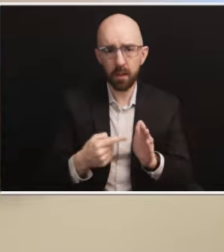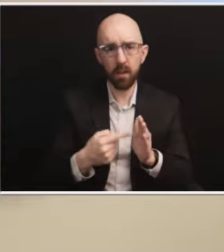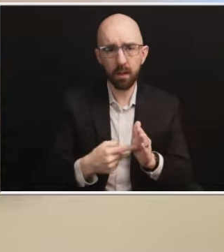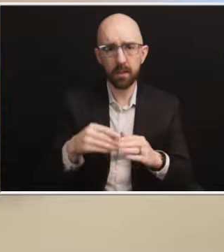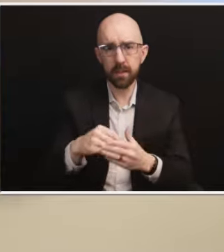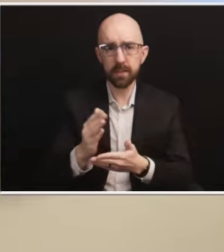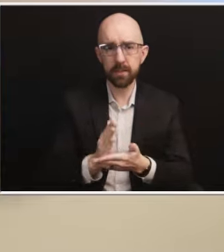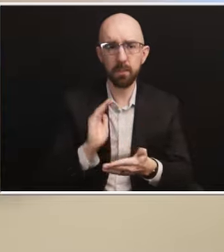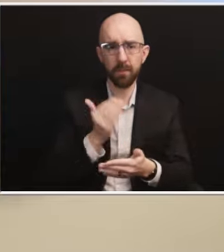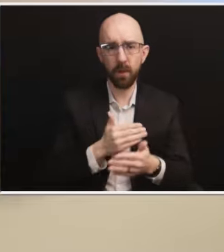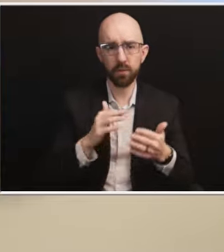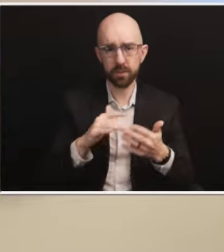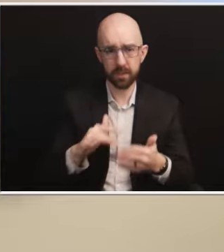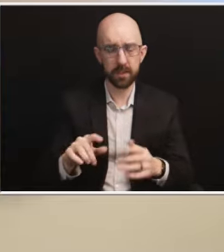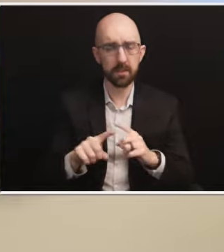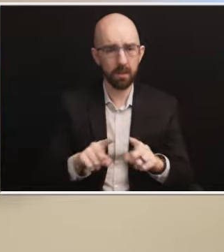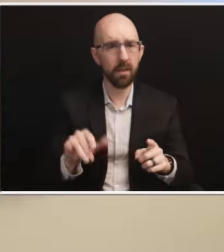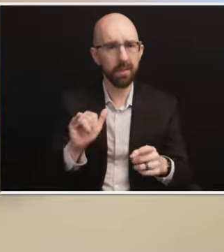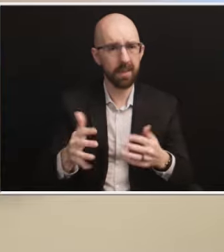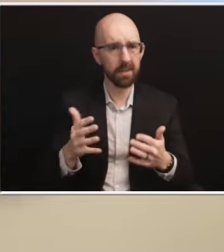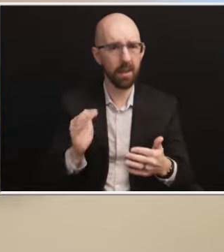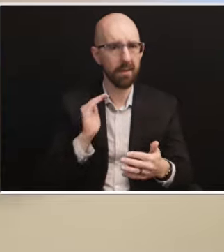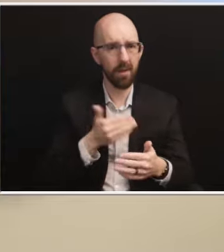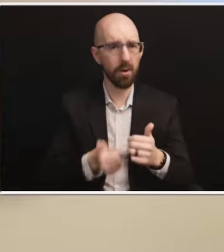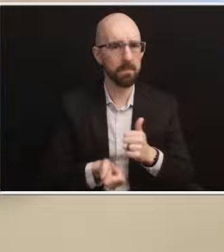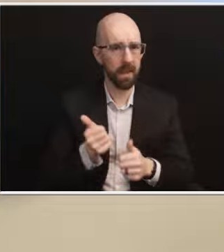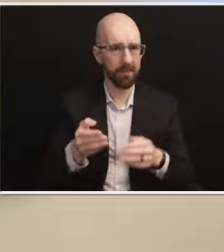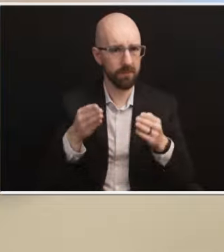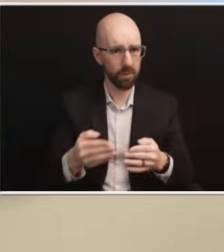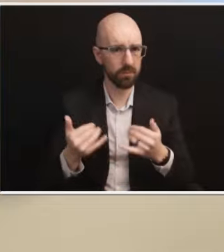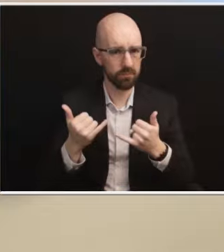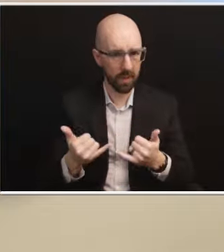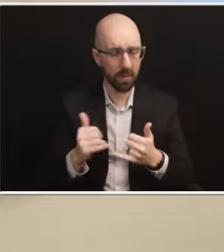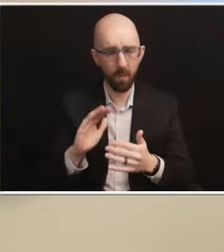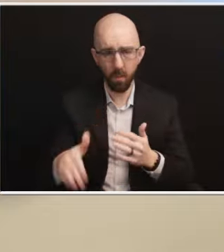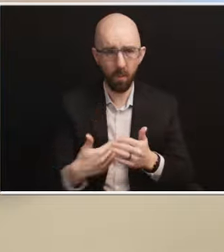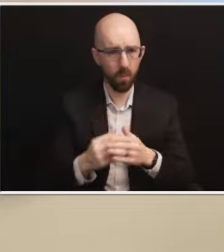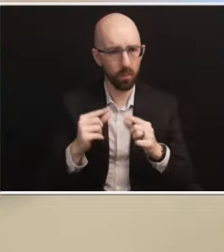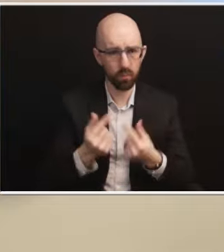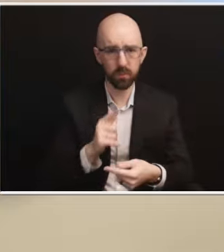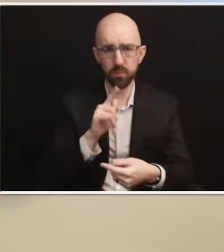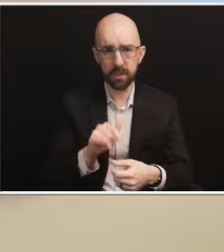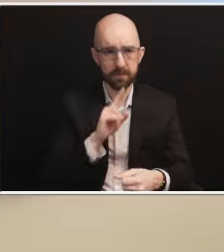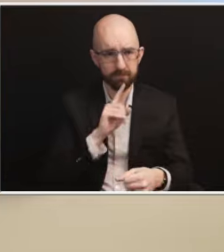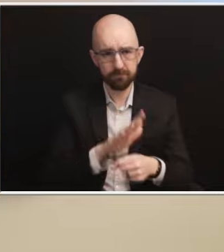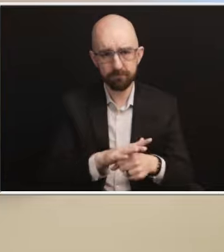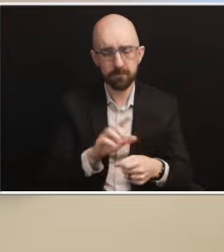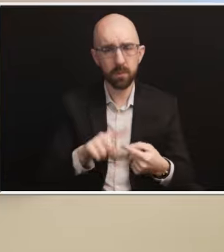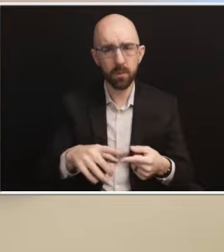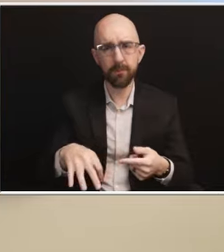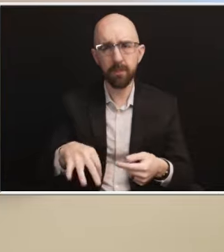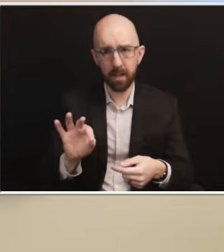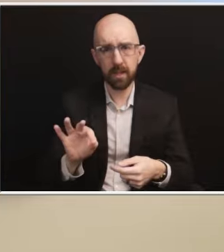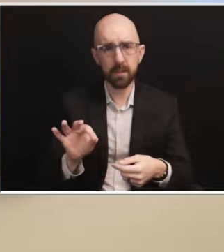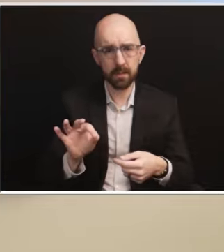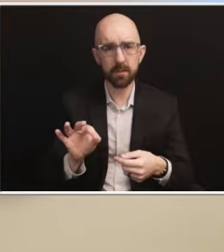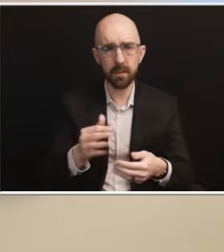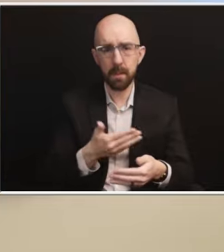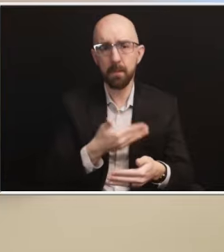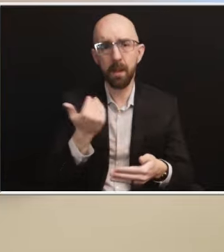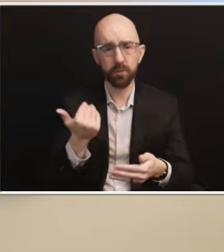of our studies. But that's kind of our main focus at this point. Our whole group is really committed to finding a